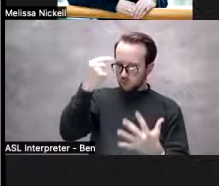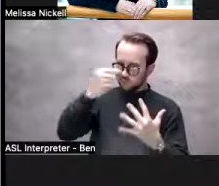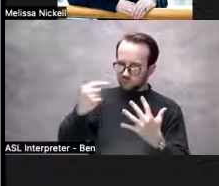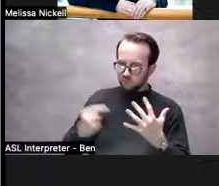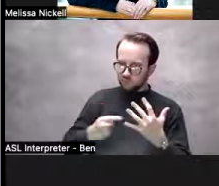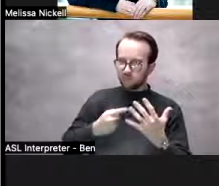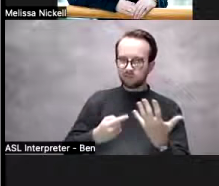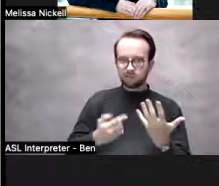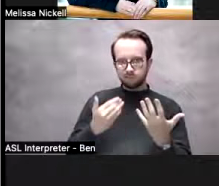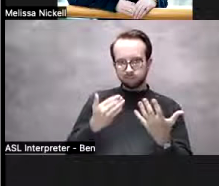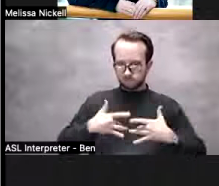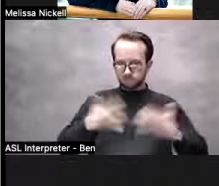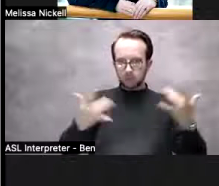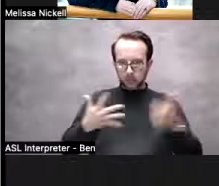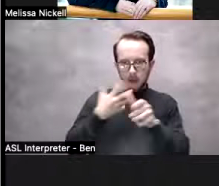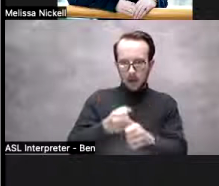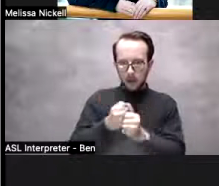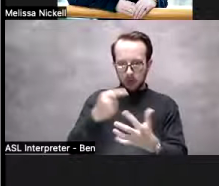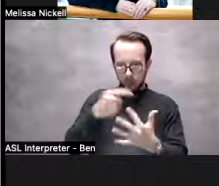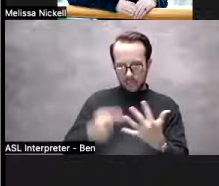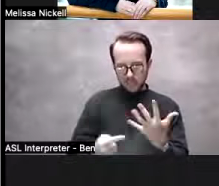be updated with them as well.